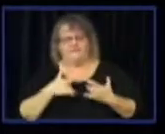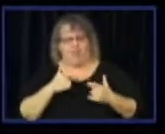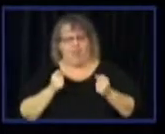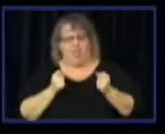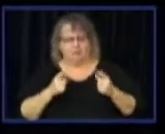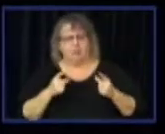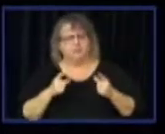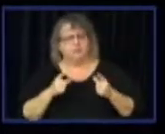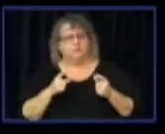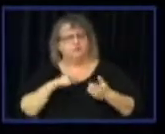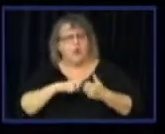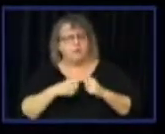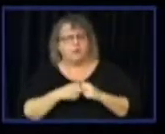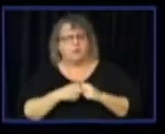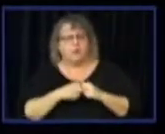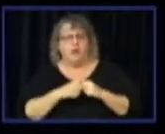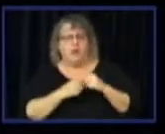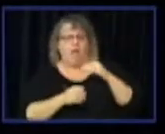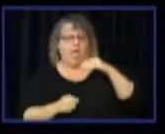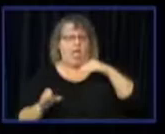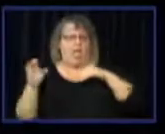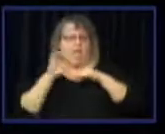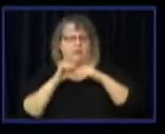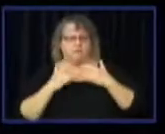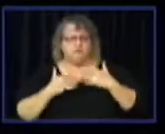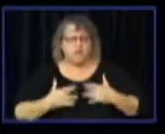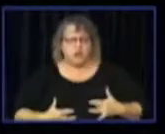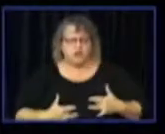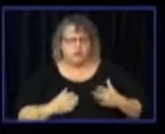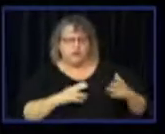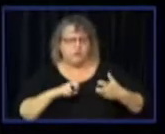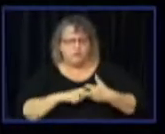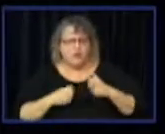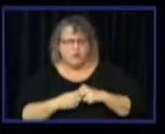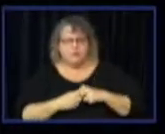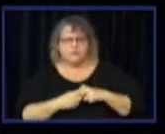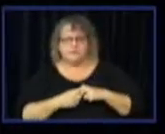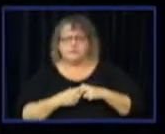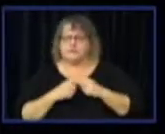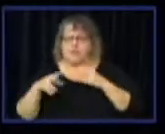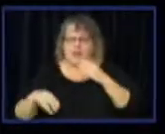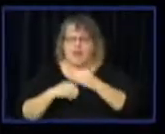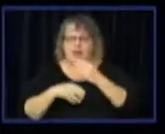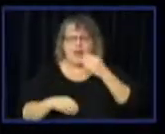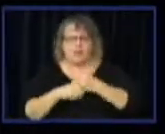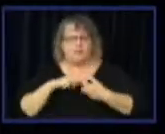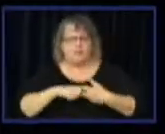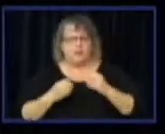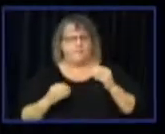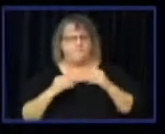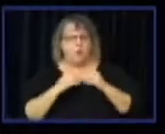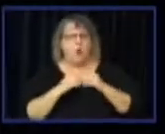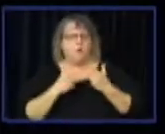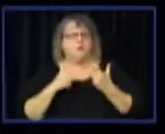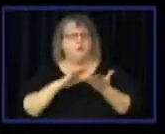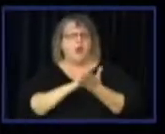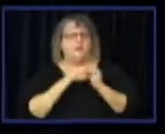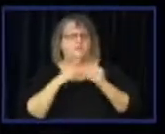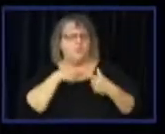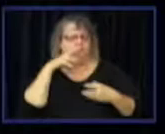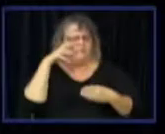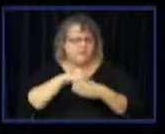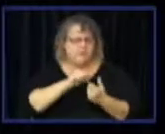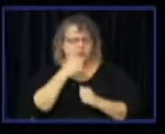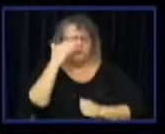impulsivity problems and you put on top of that depression, behavioral problems of other kinds, it makes you more likely to get